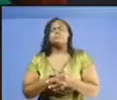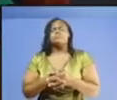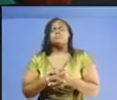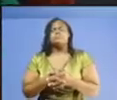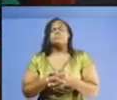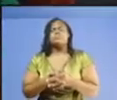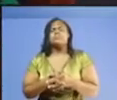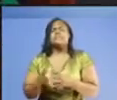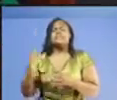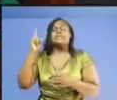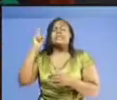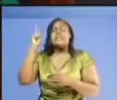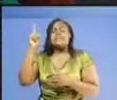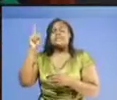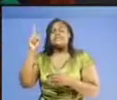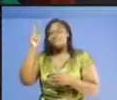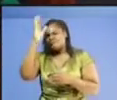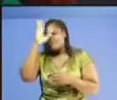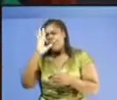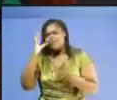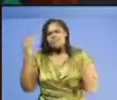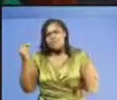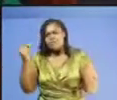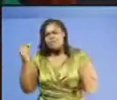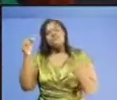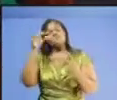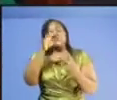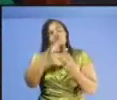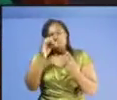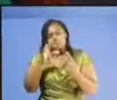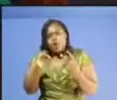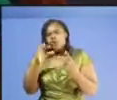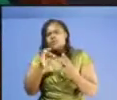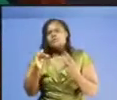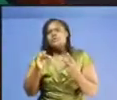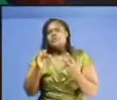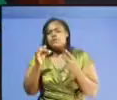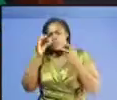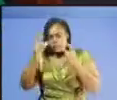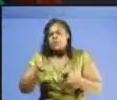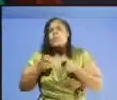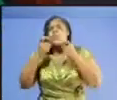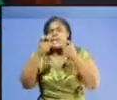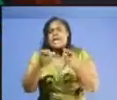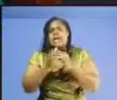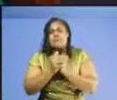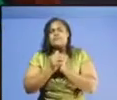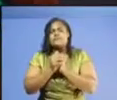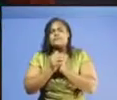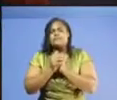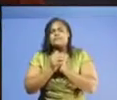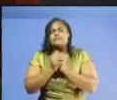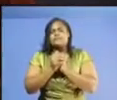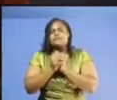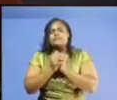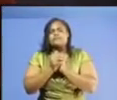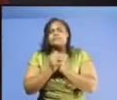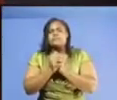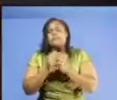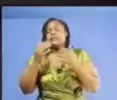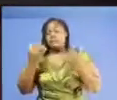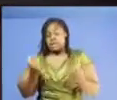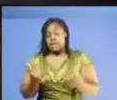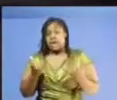He has chosen you for an inheritance. And this is where I